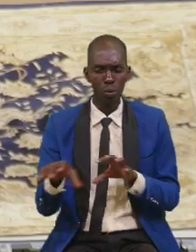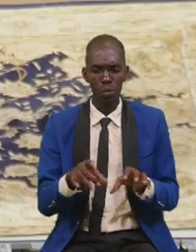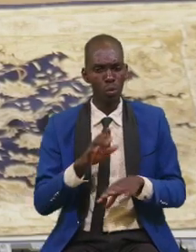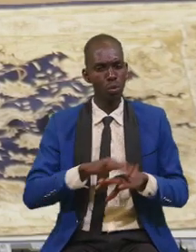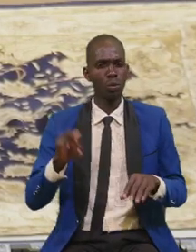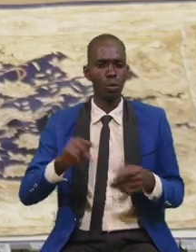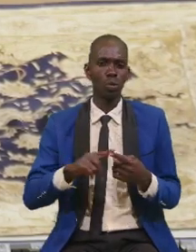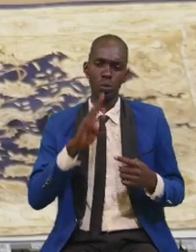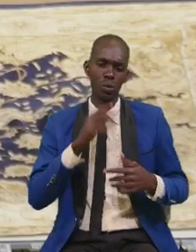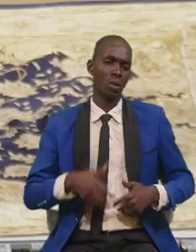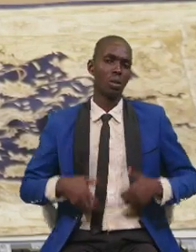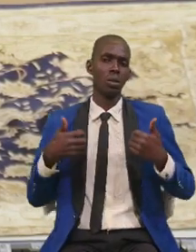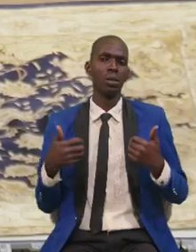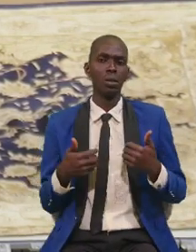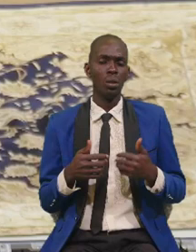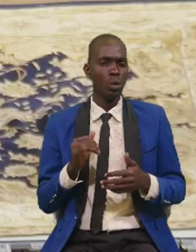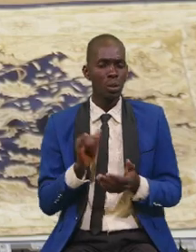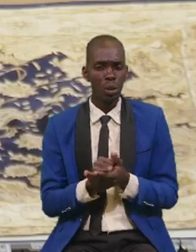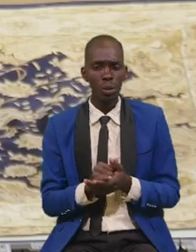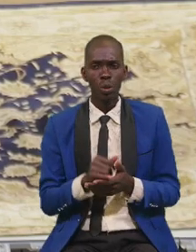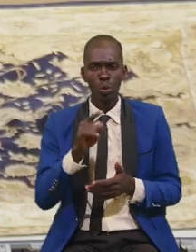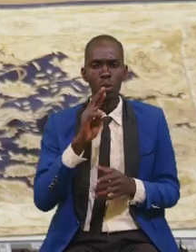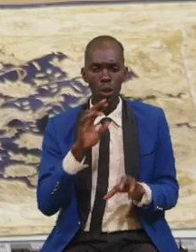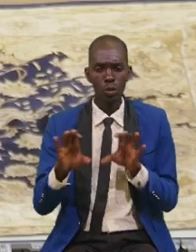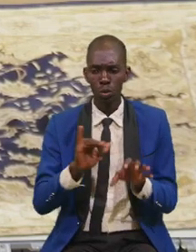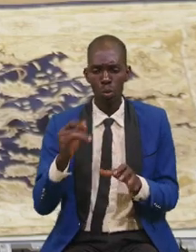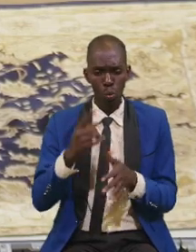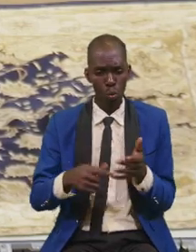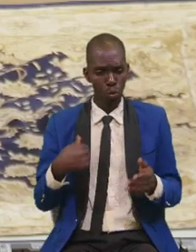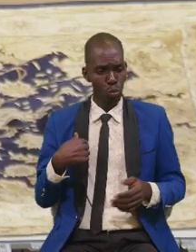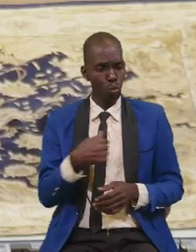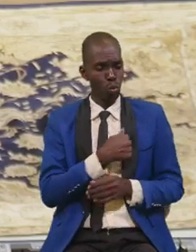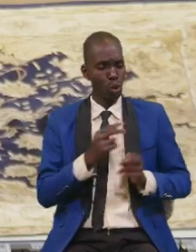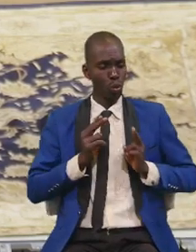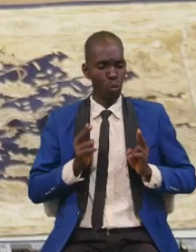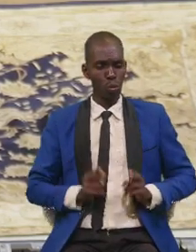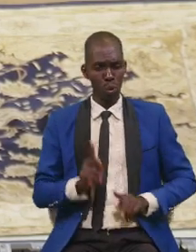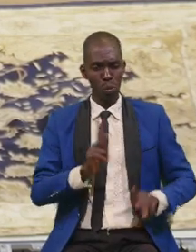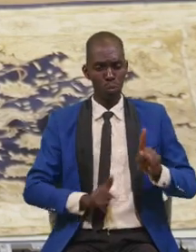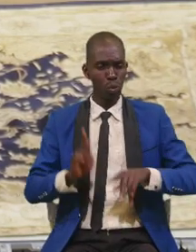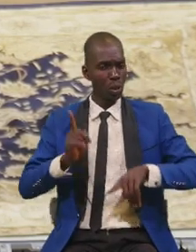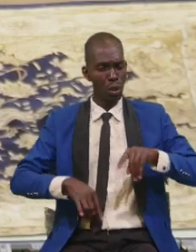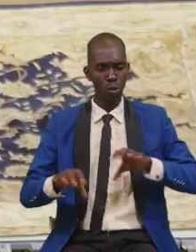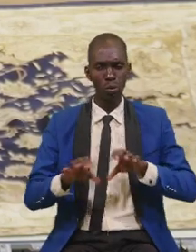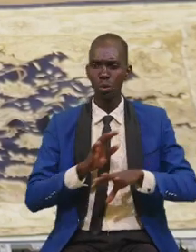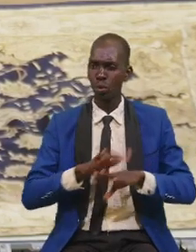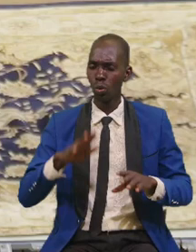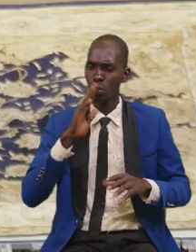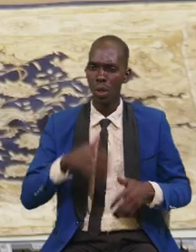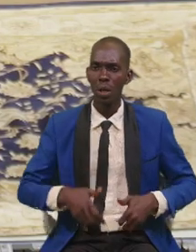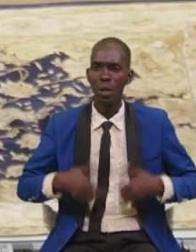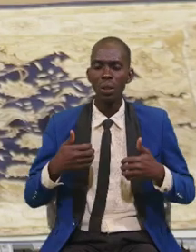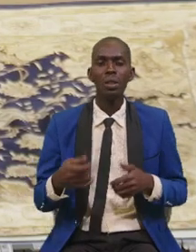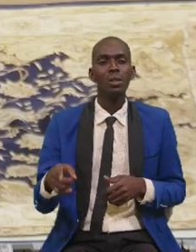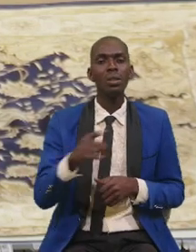we who have human spirits cannot do. You should not be offended. They are affirming. There's a